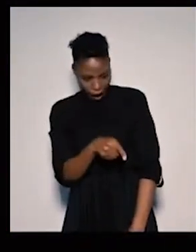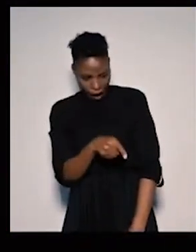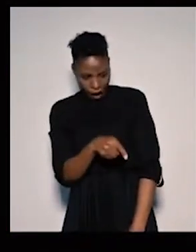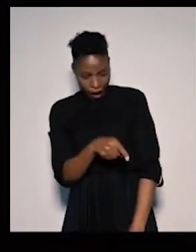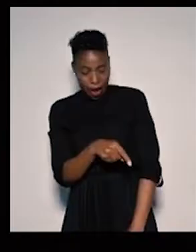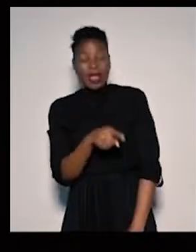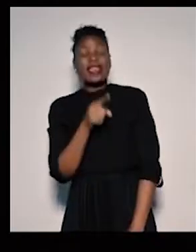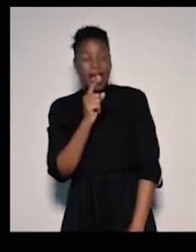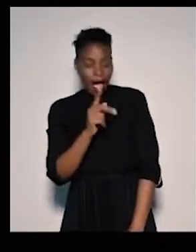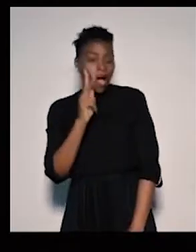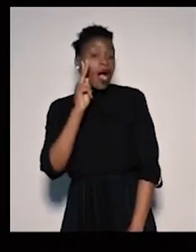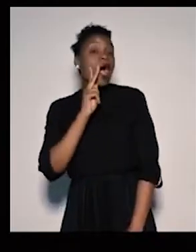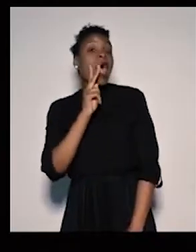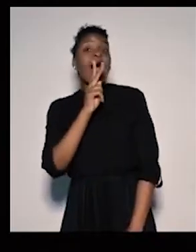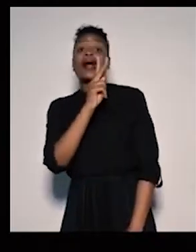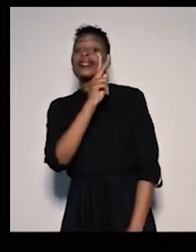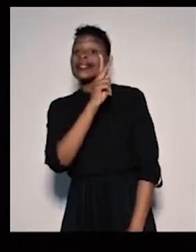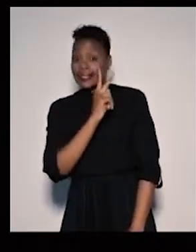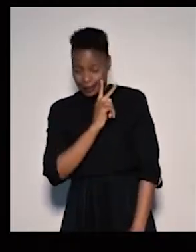oh kind.